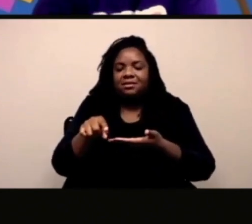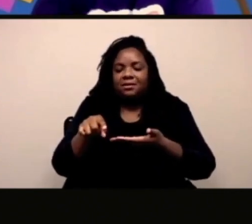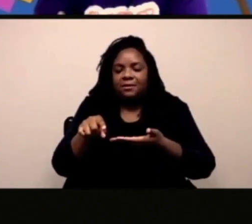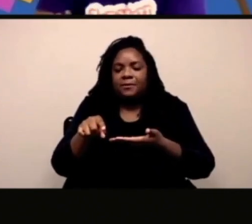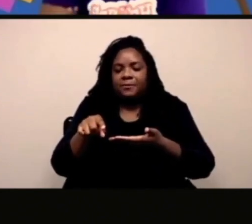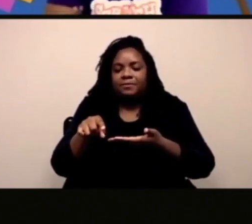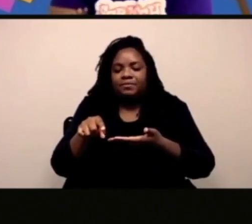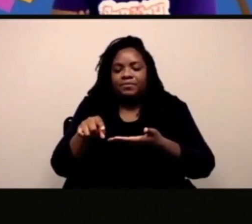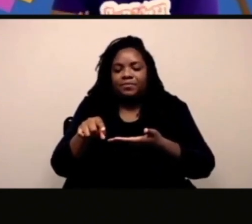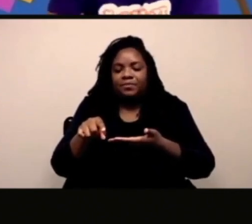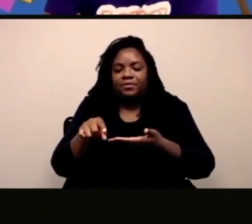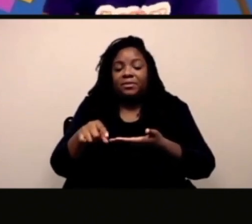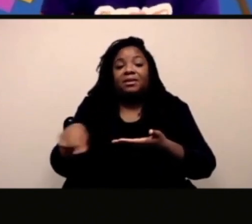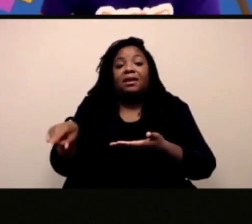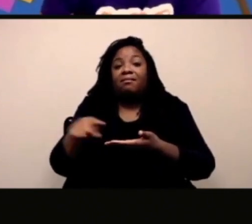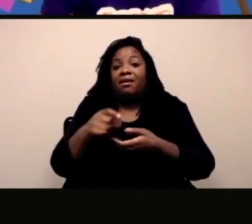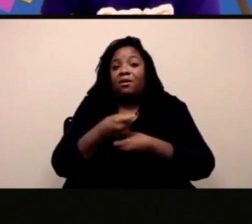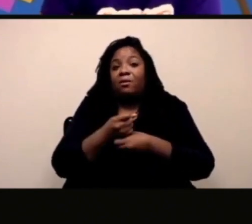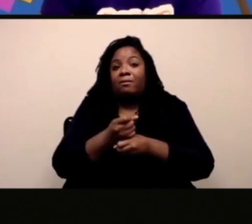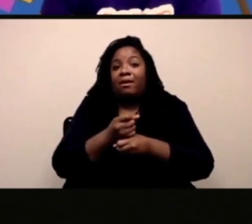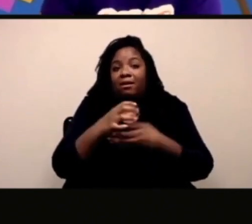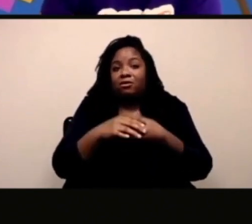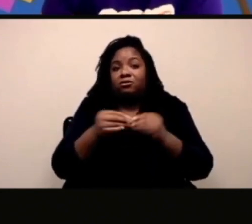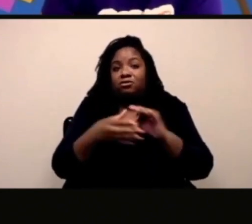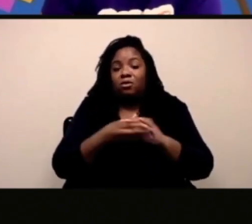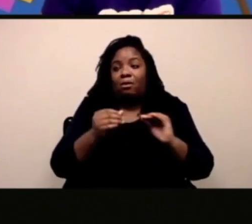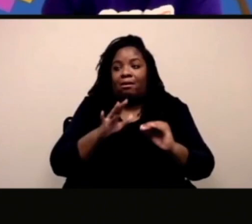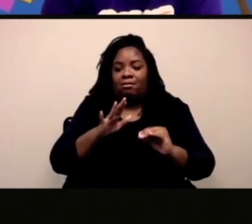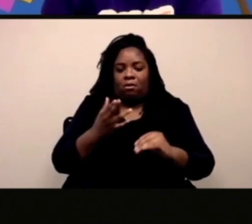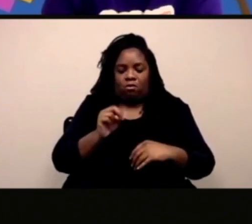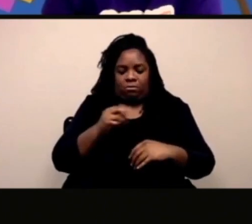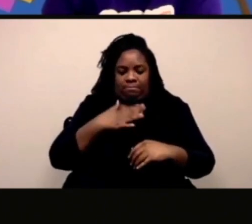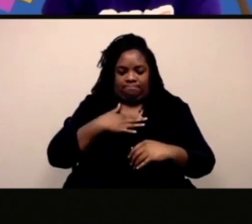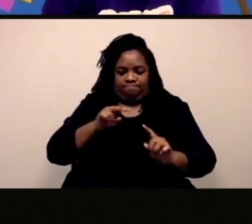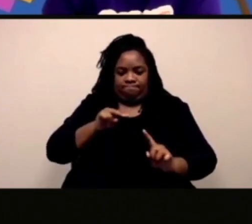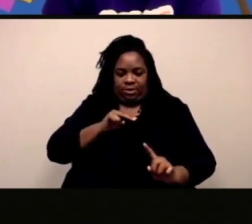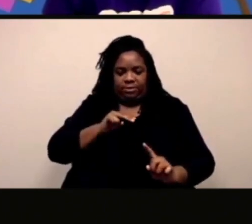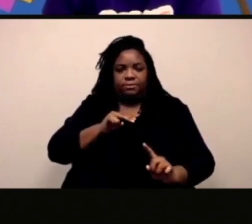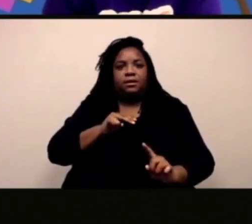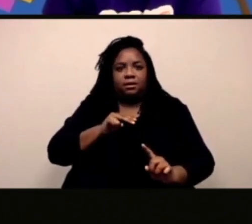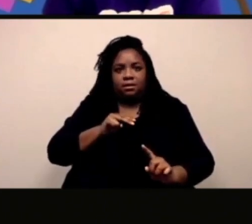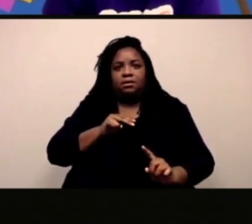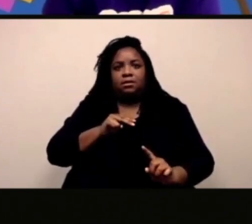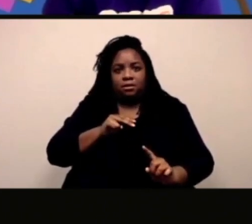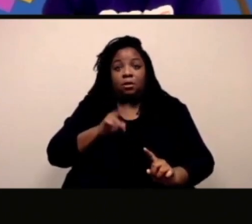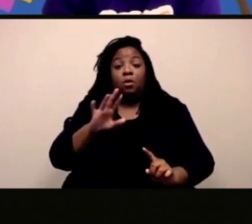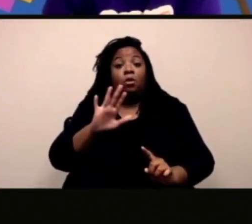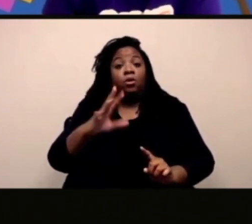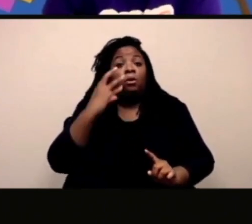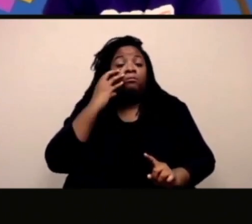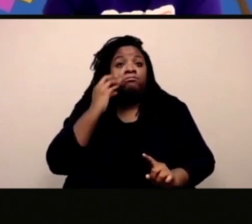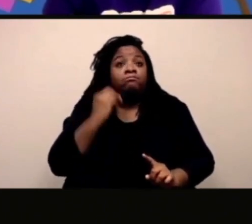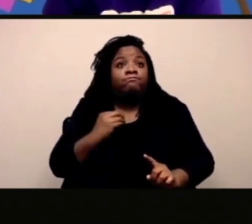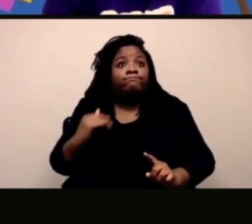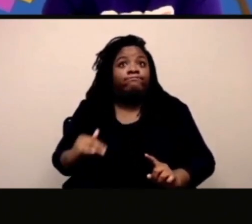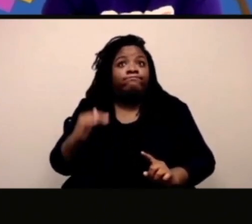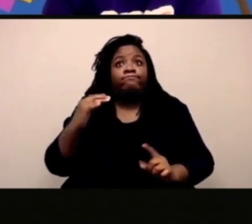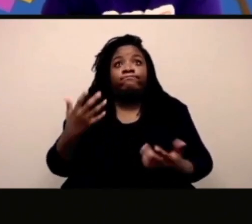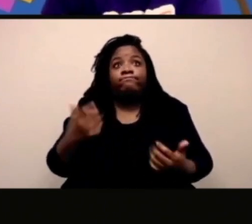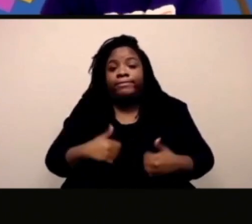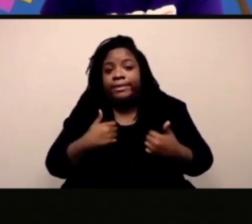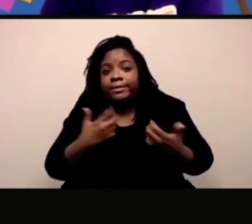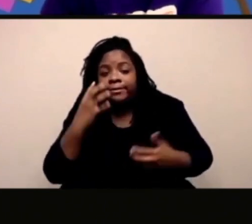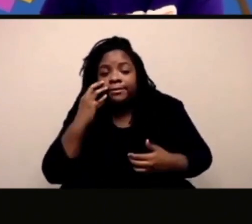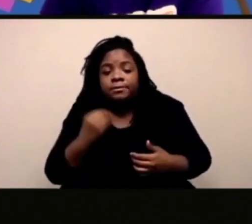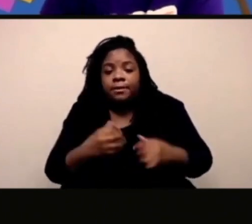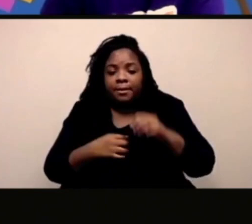be able to create a story from your own perspective or a story that represents your lived experience. It could even be